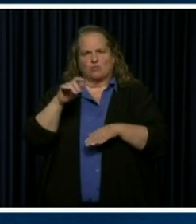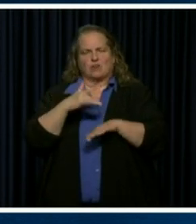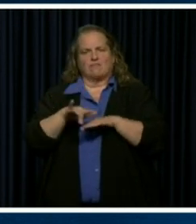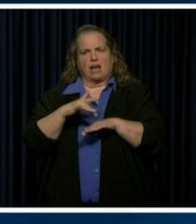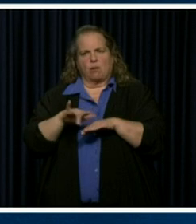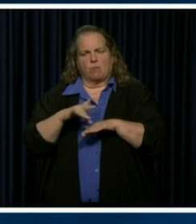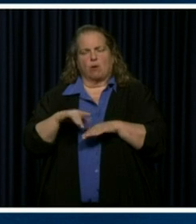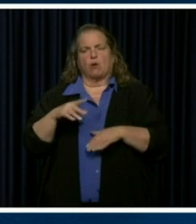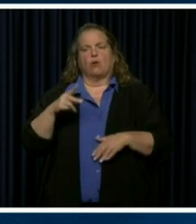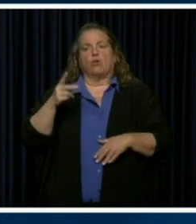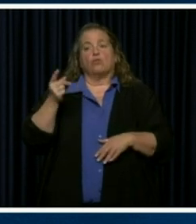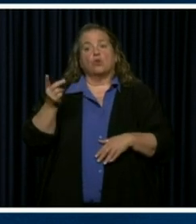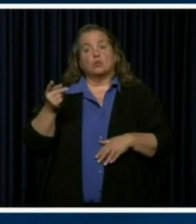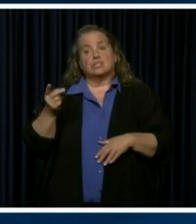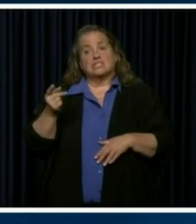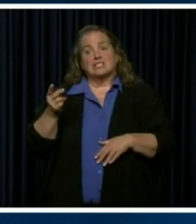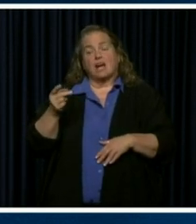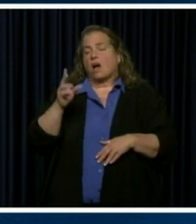available. On